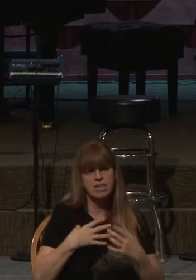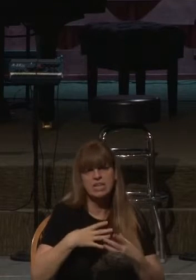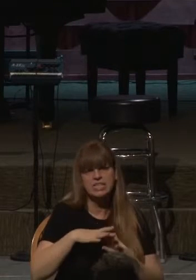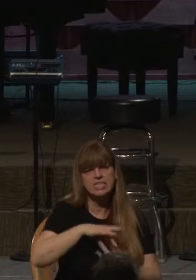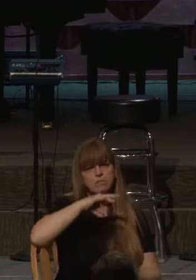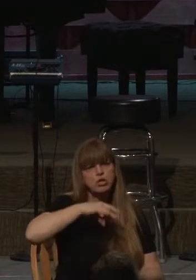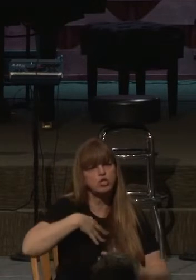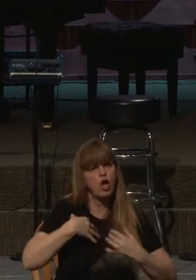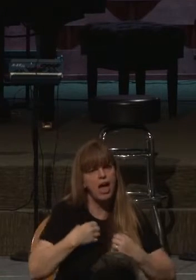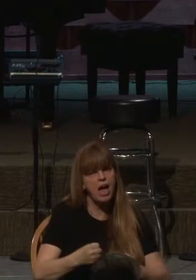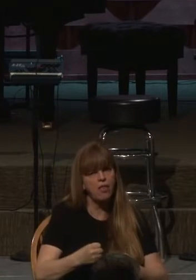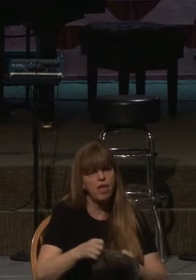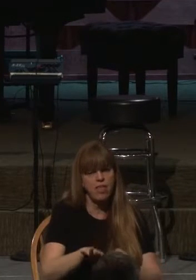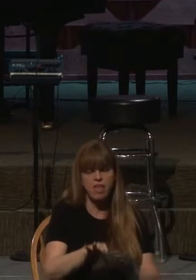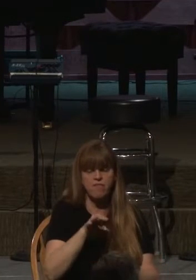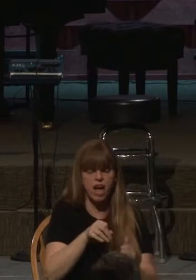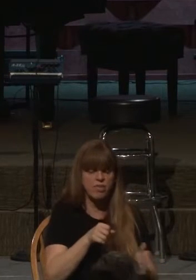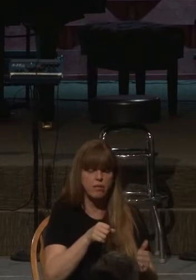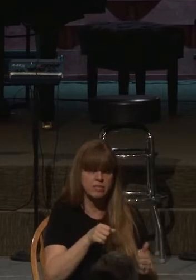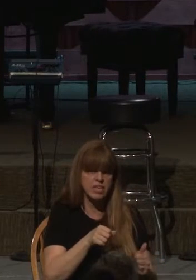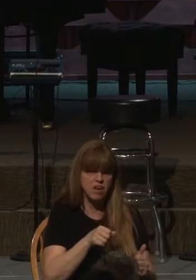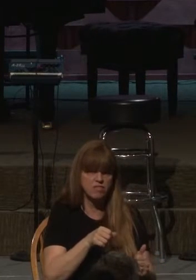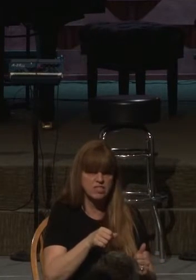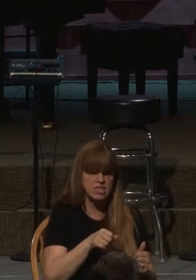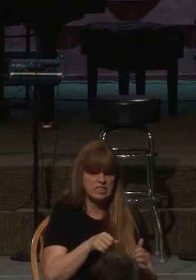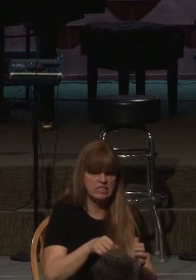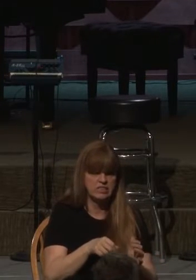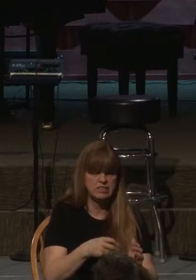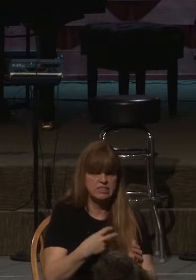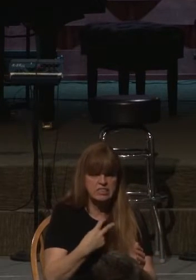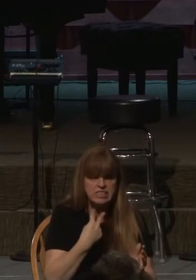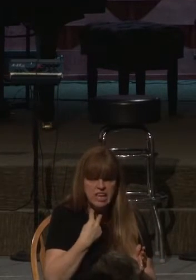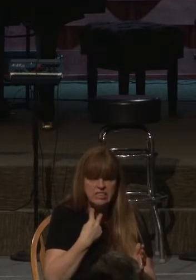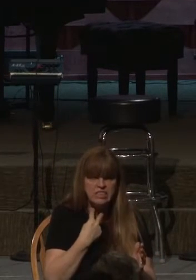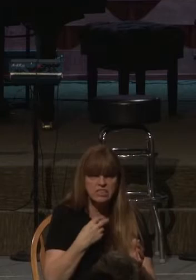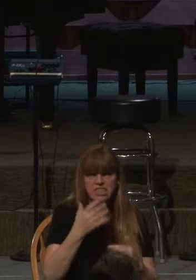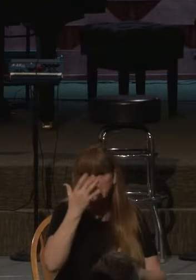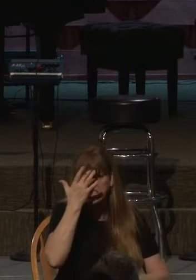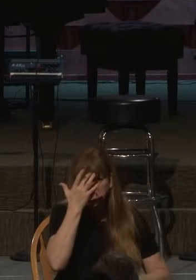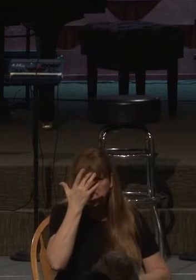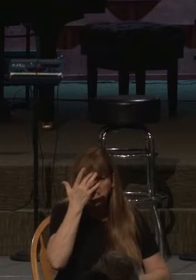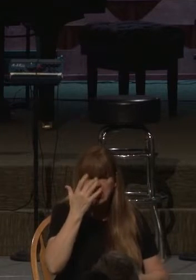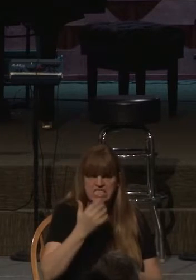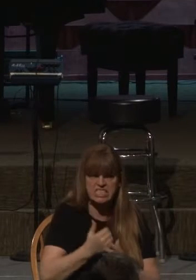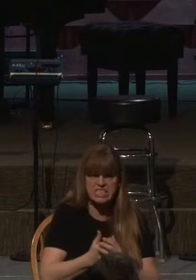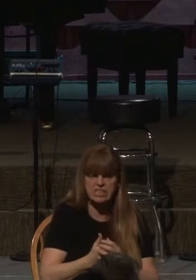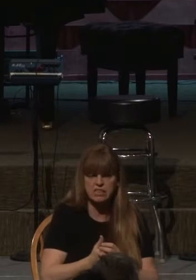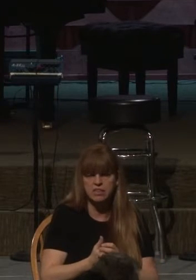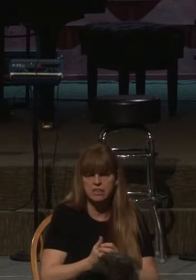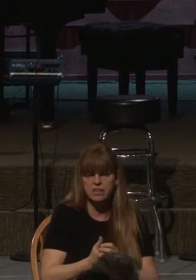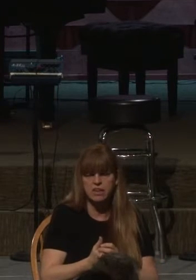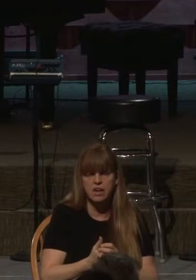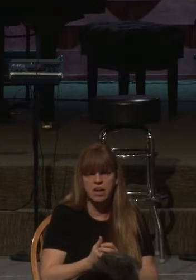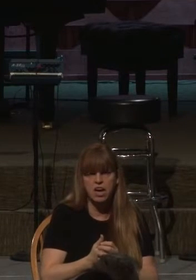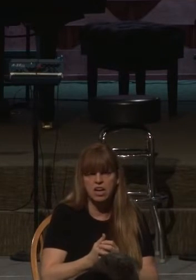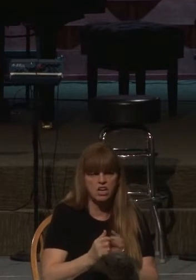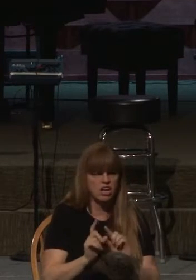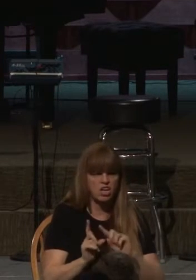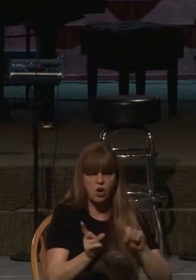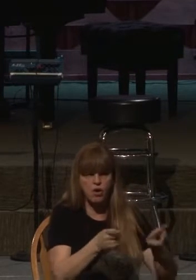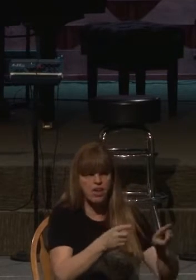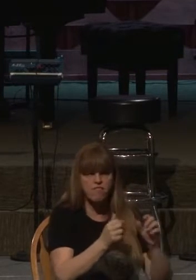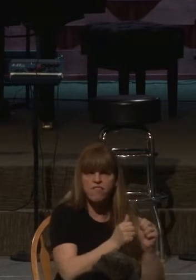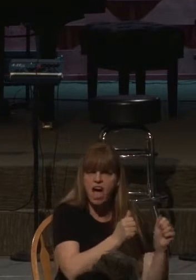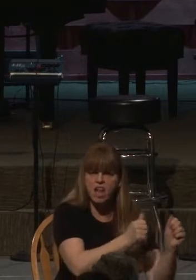health, they find themselves stunted, they find themselves diseased, and they find themselves going off